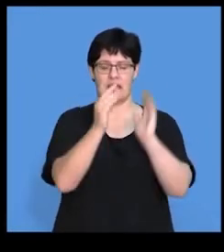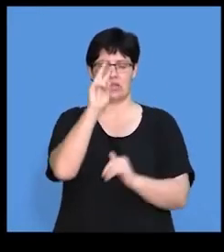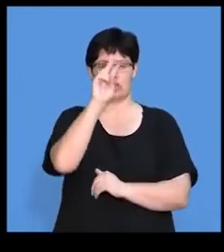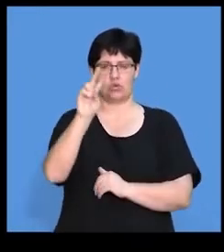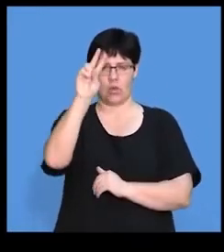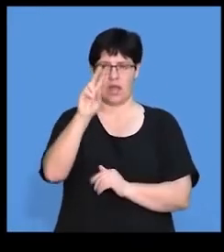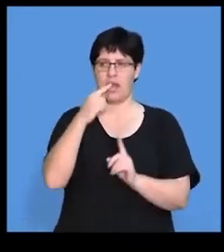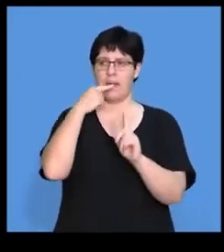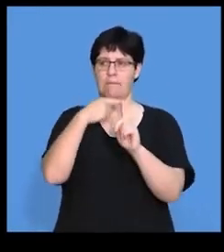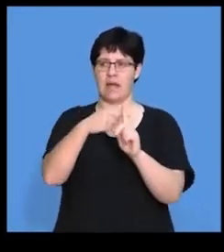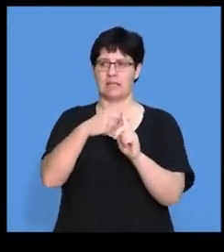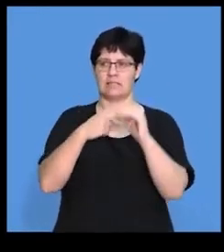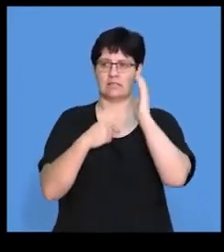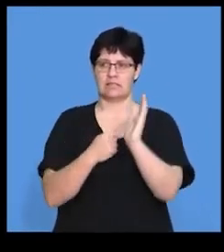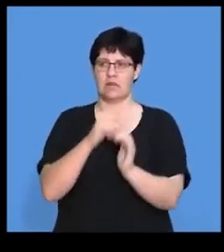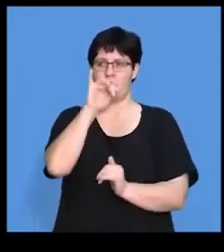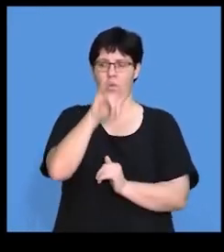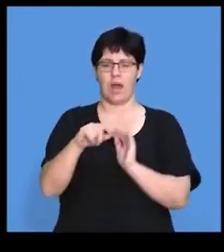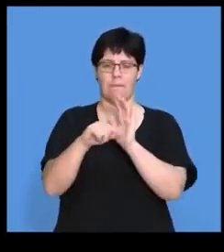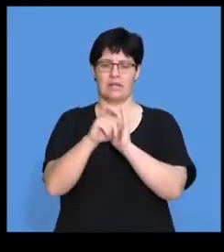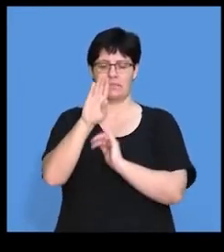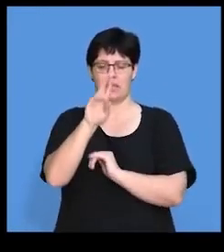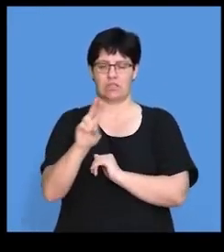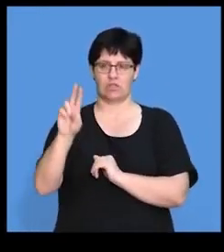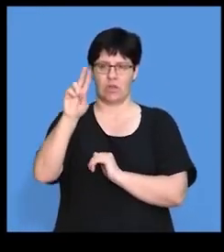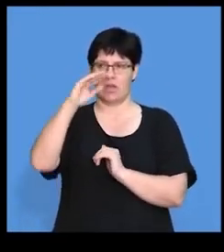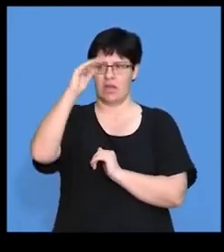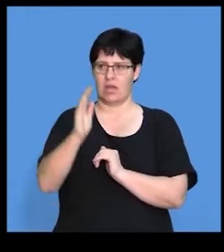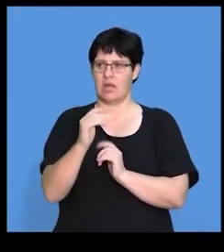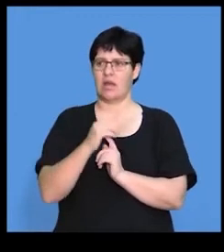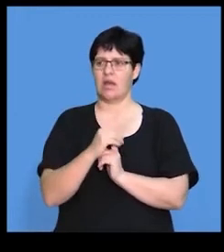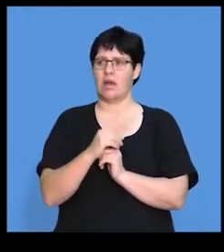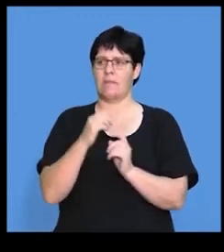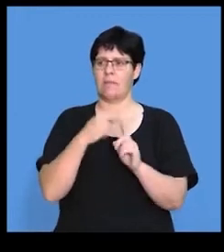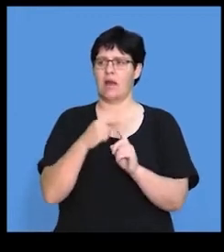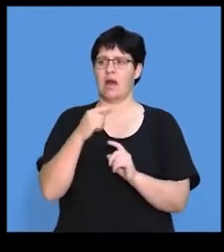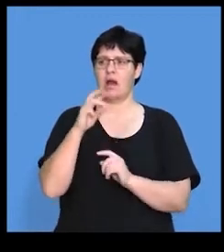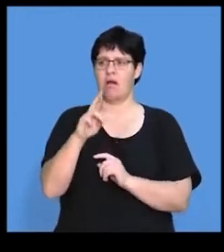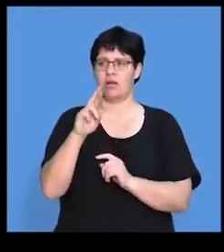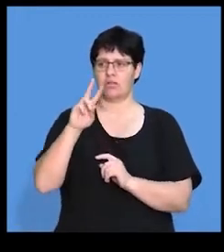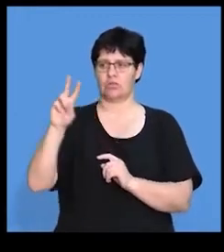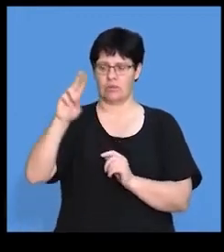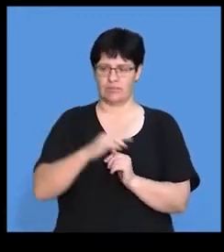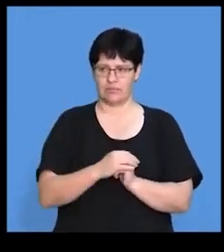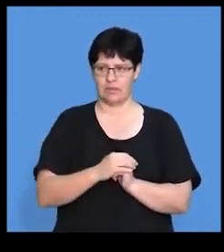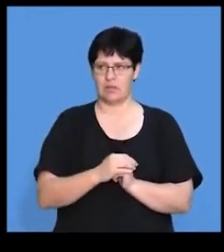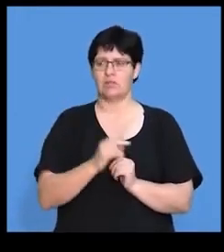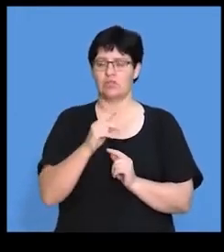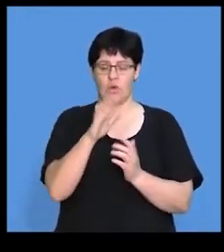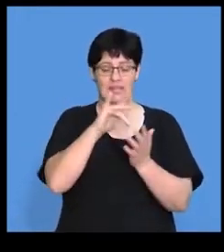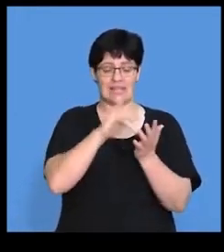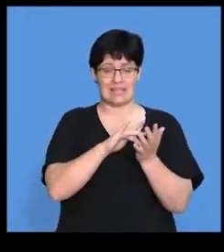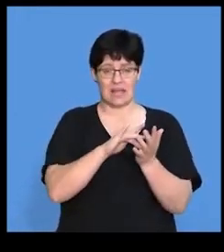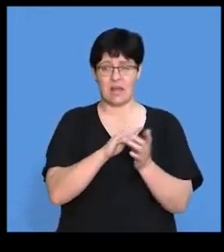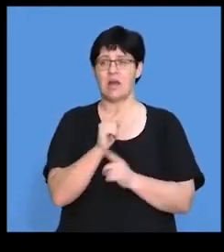y minus b squared is equal to r squared. And when we have it in this form, then the center of the circle is the point